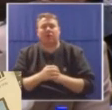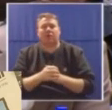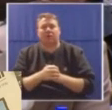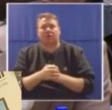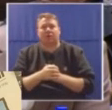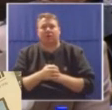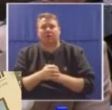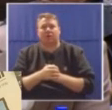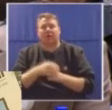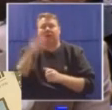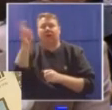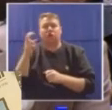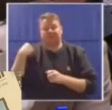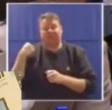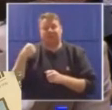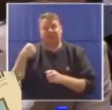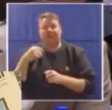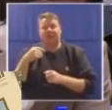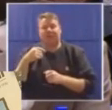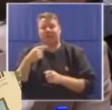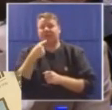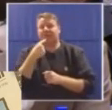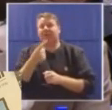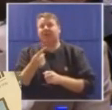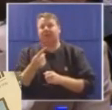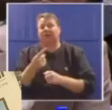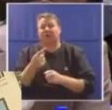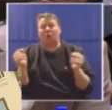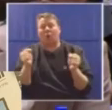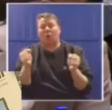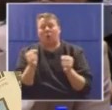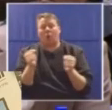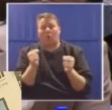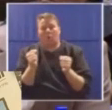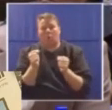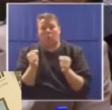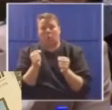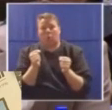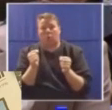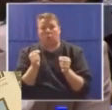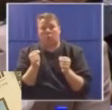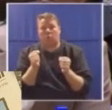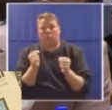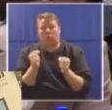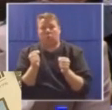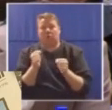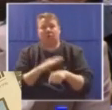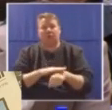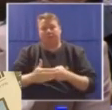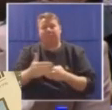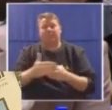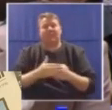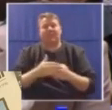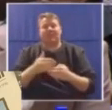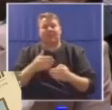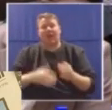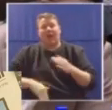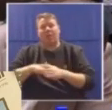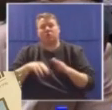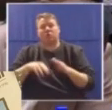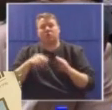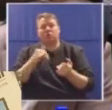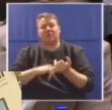South Africans could face a cold winter that may include stage 8 power cuts. This is unprecedented, with